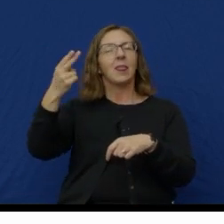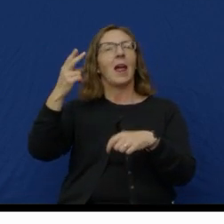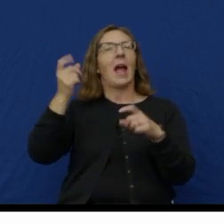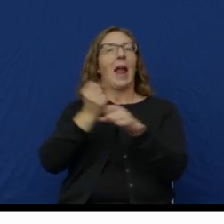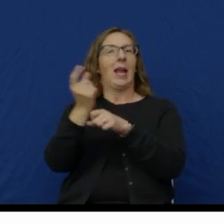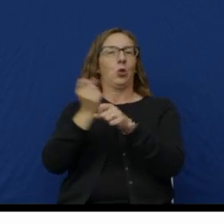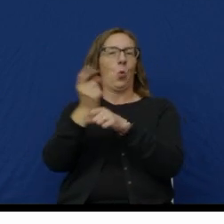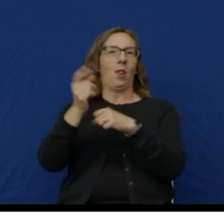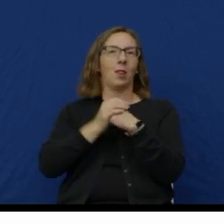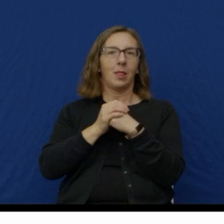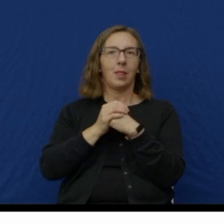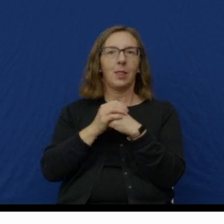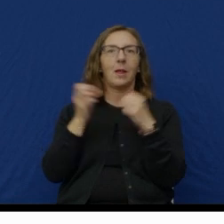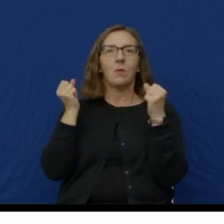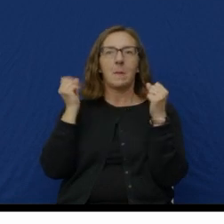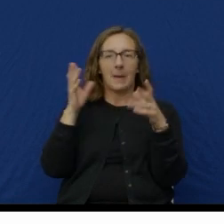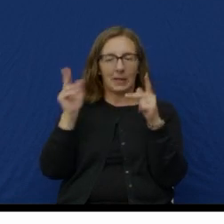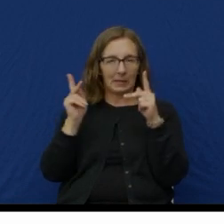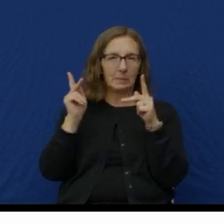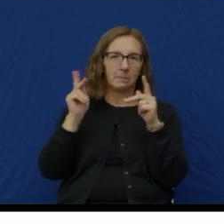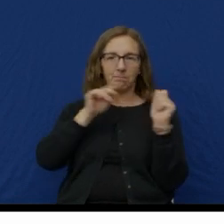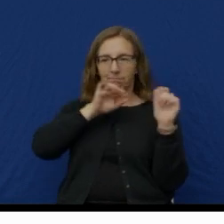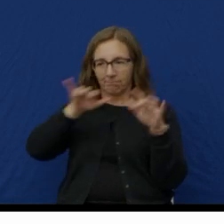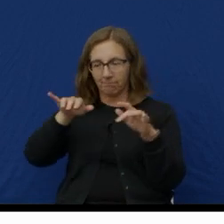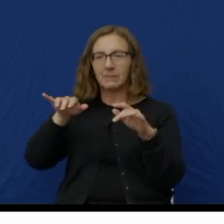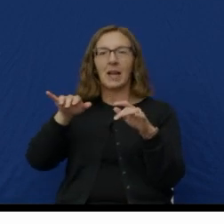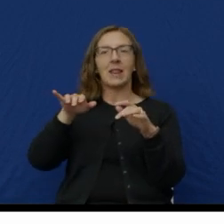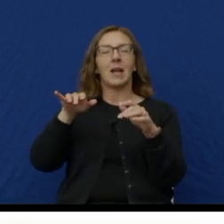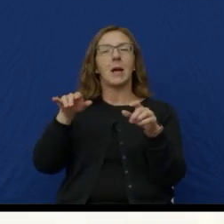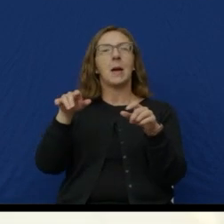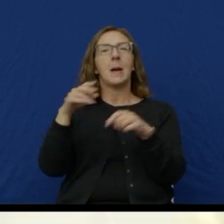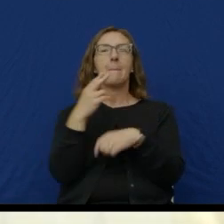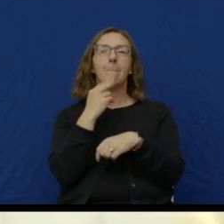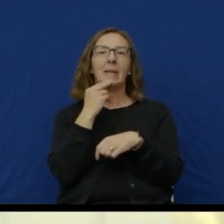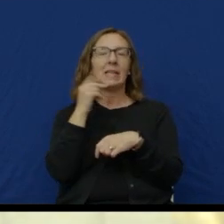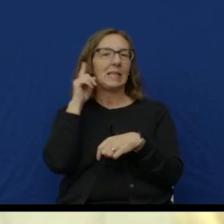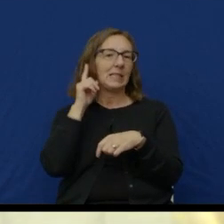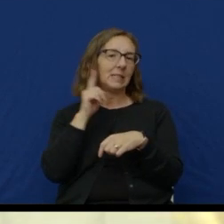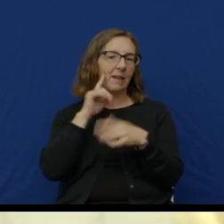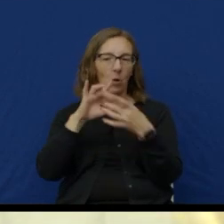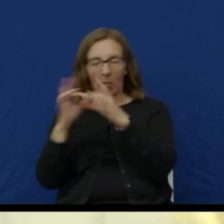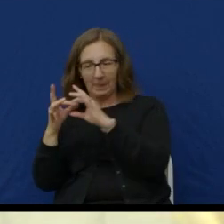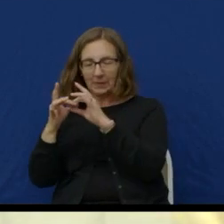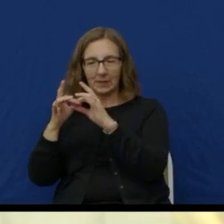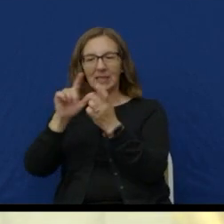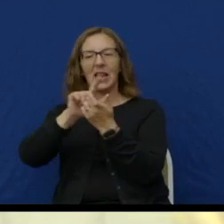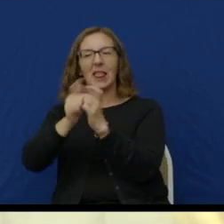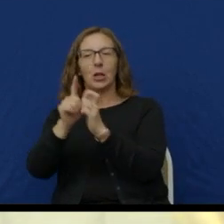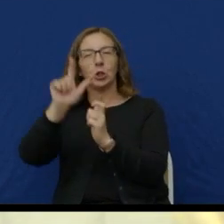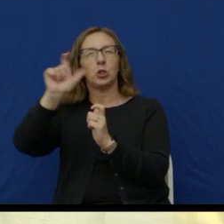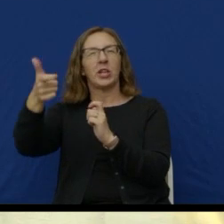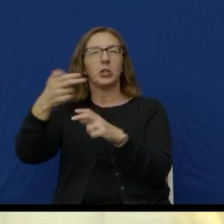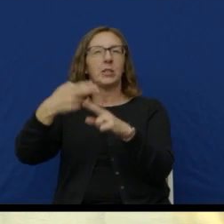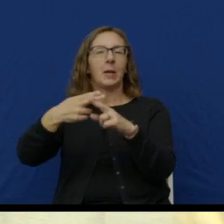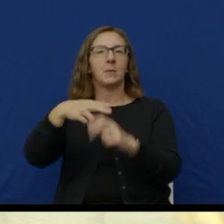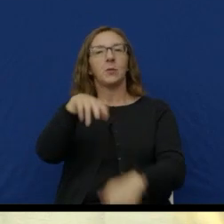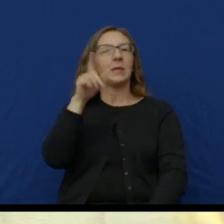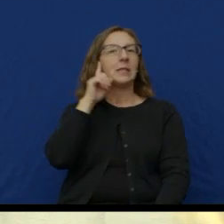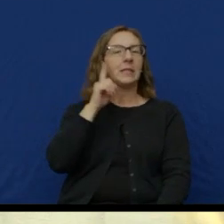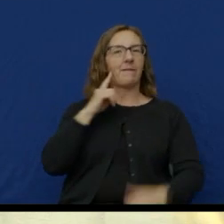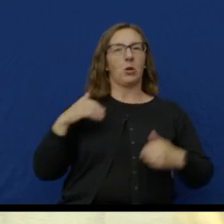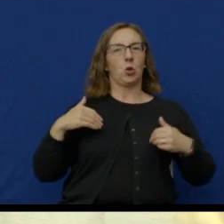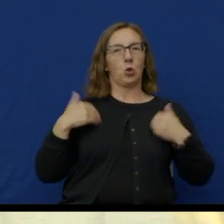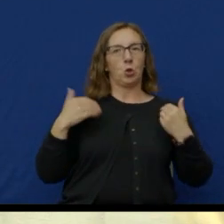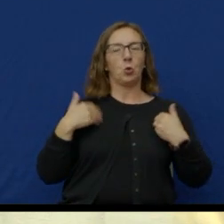7 participants began the Mini Deaf Olympics, which was later renamed the Deaf Youth Sports Festival, but it is still commonly